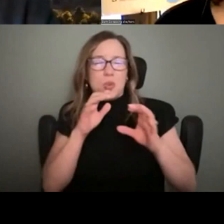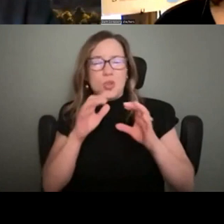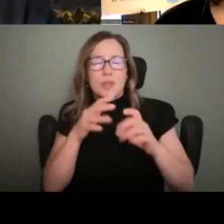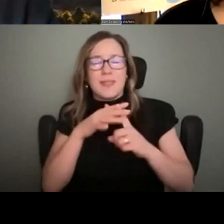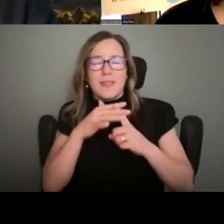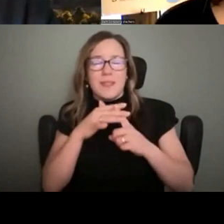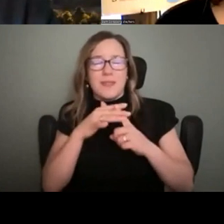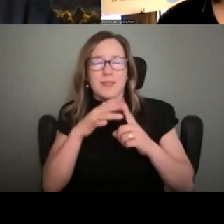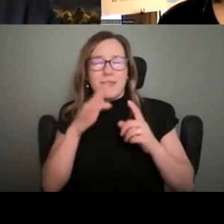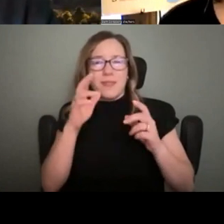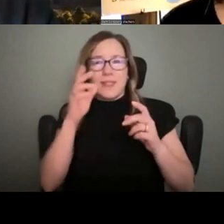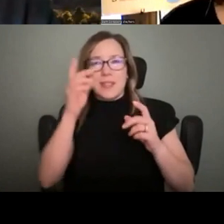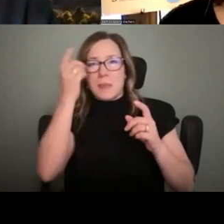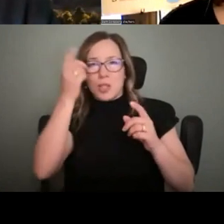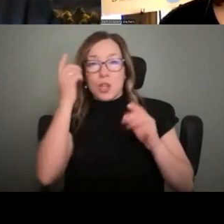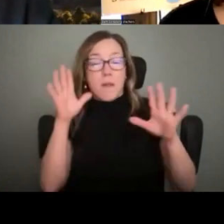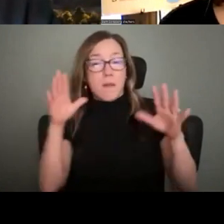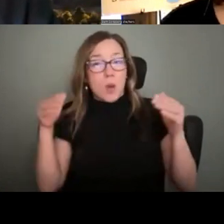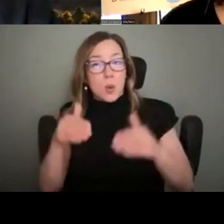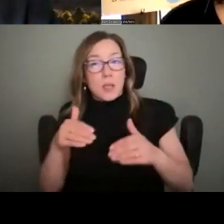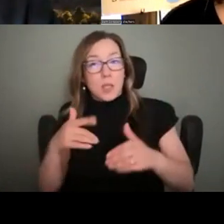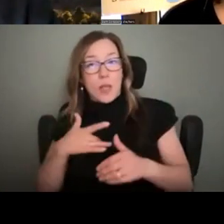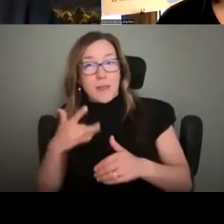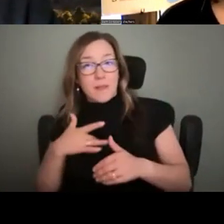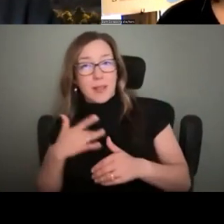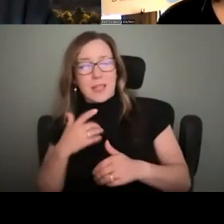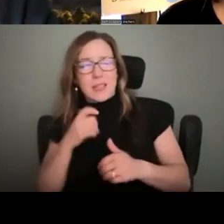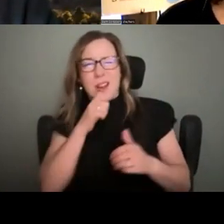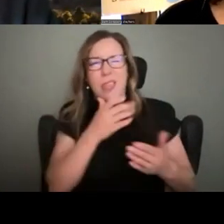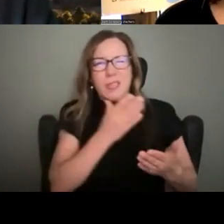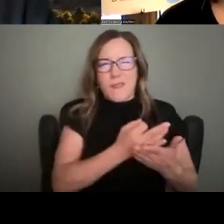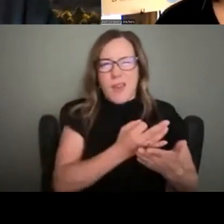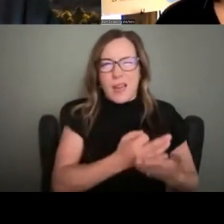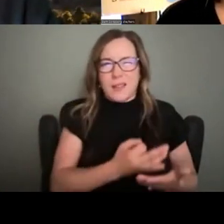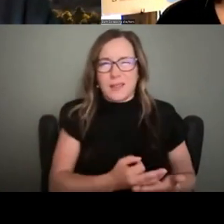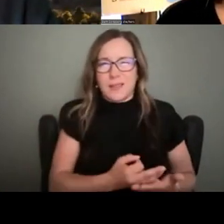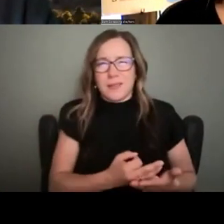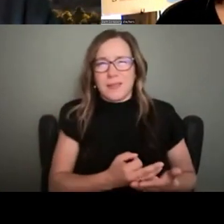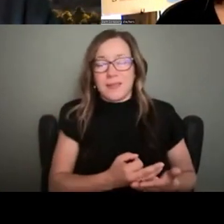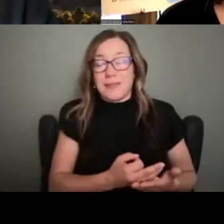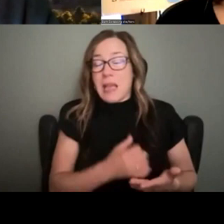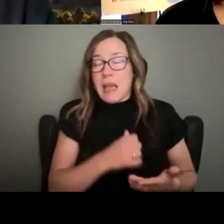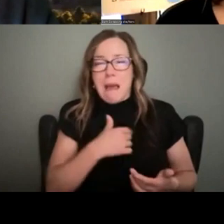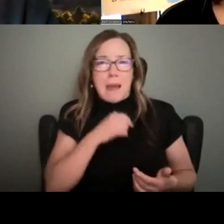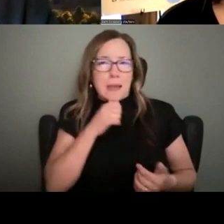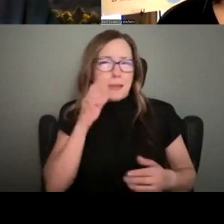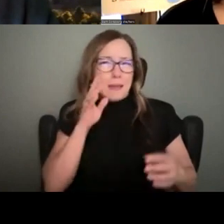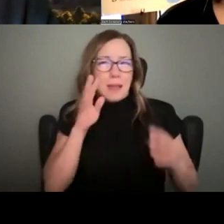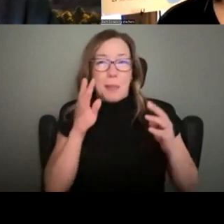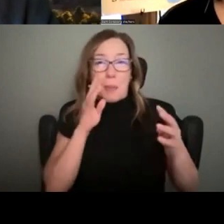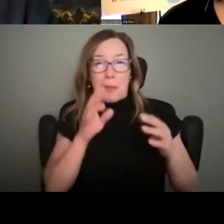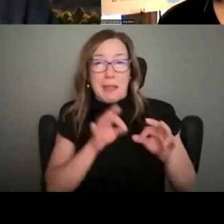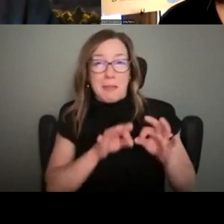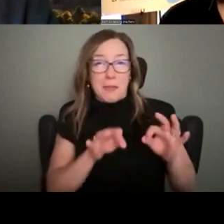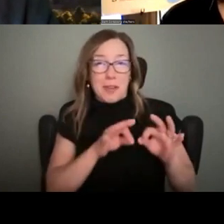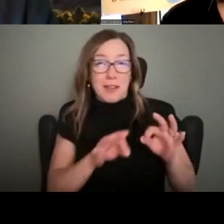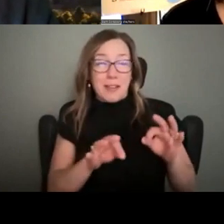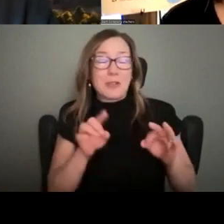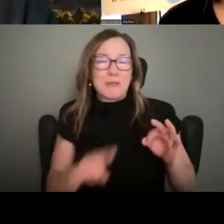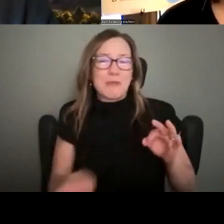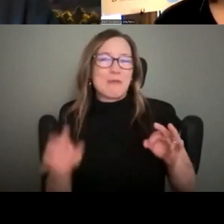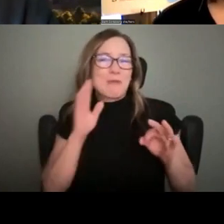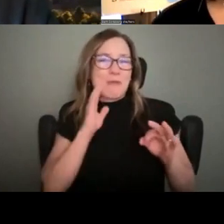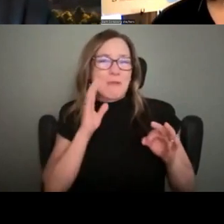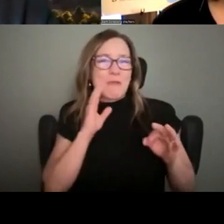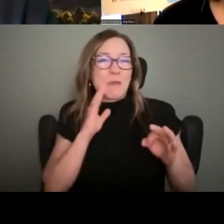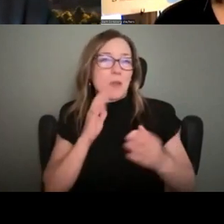dementia is focus on the feelings, not the facts. I didn't come up with that phrase. I'm sure many of you know it, but it's a really helpful